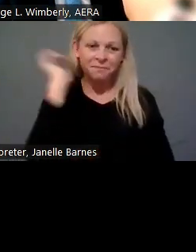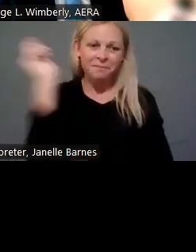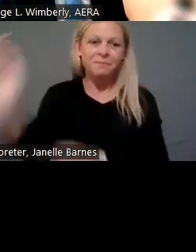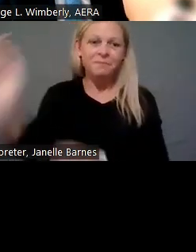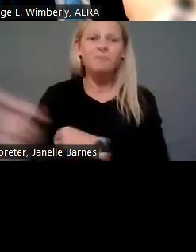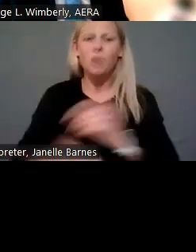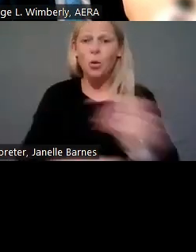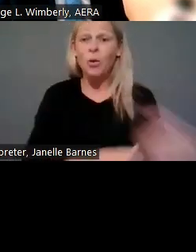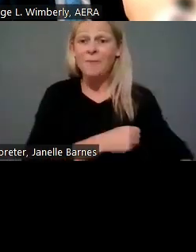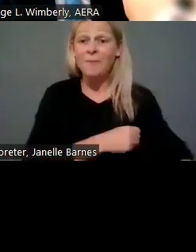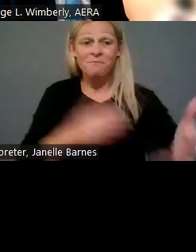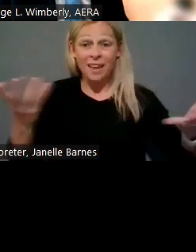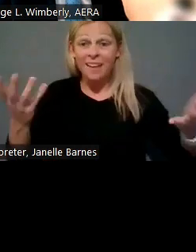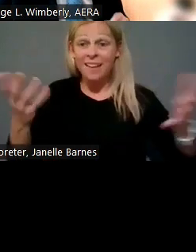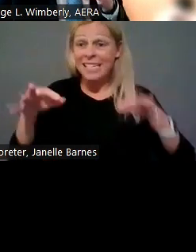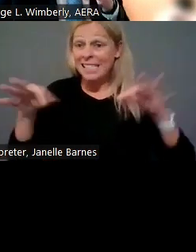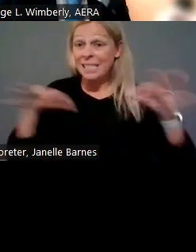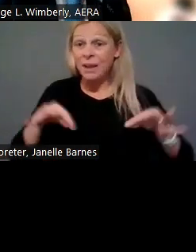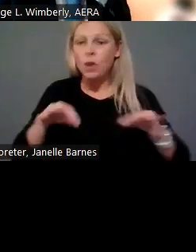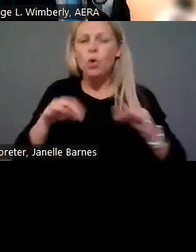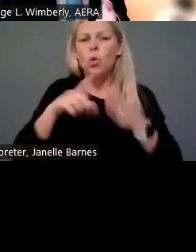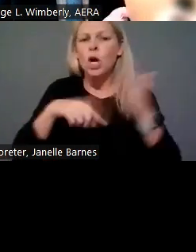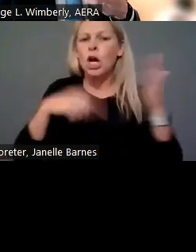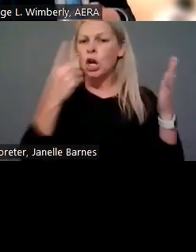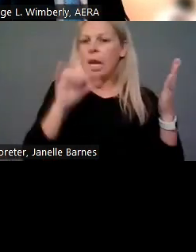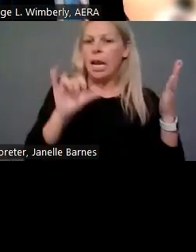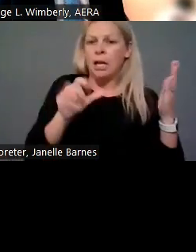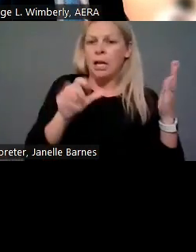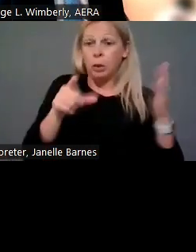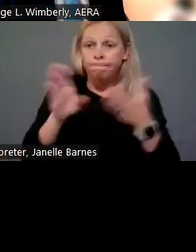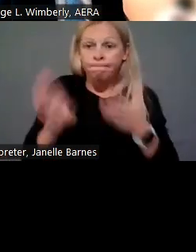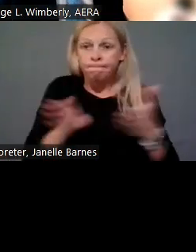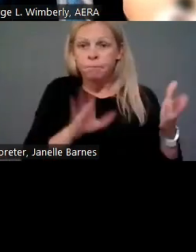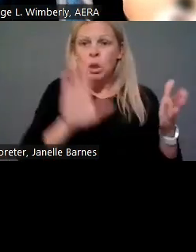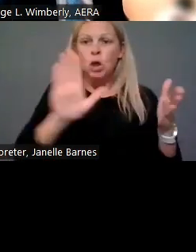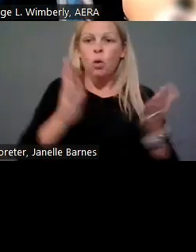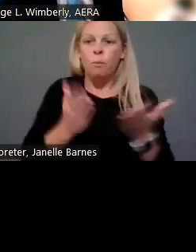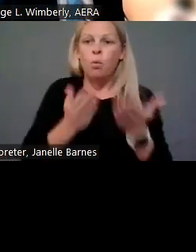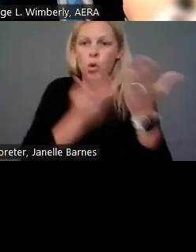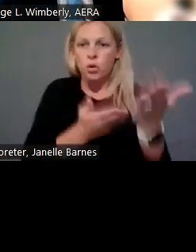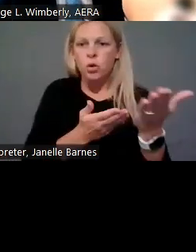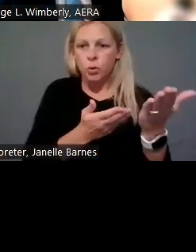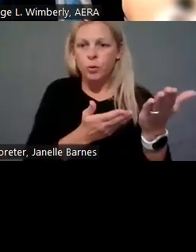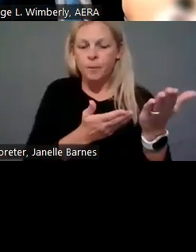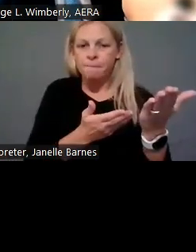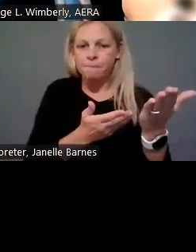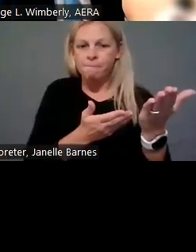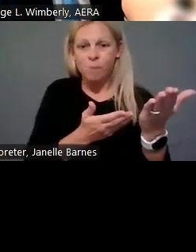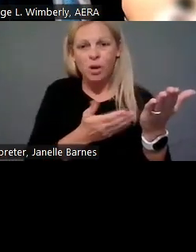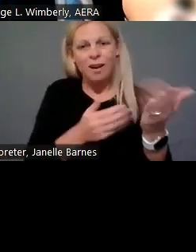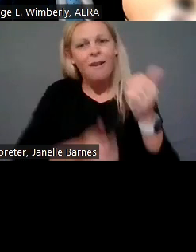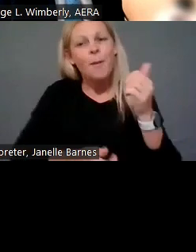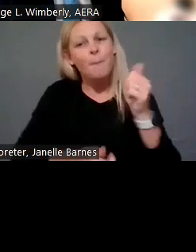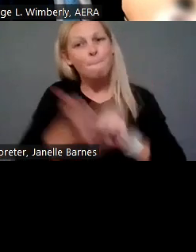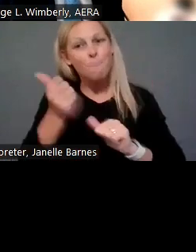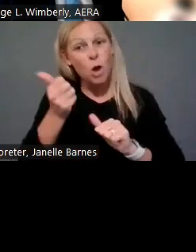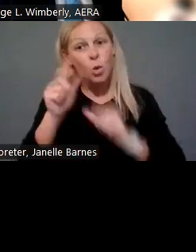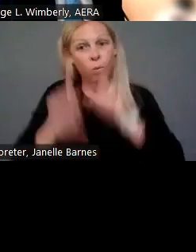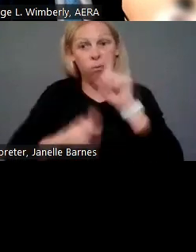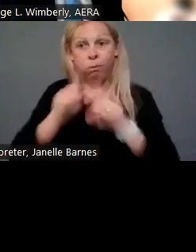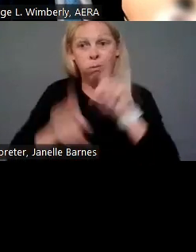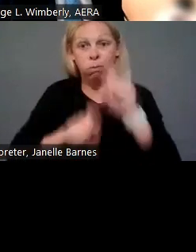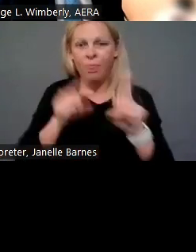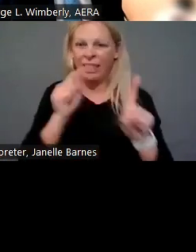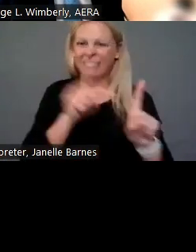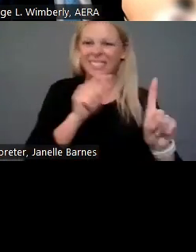So let's talk a little bit about your proposal. And this is probably this is where the questions often come up,